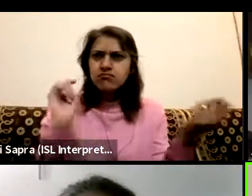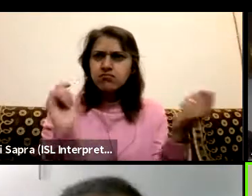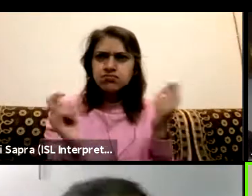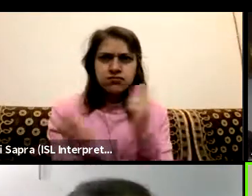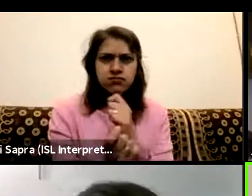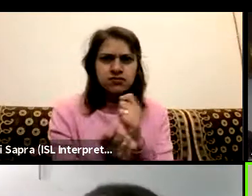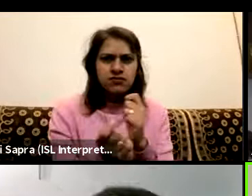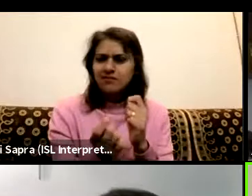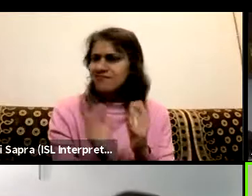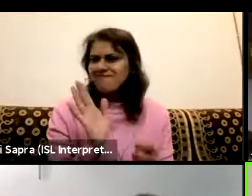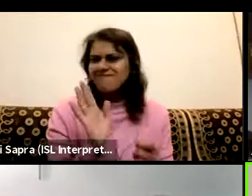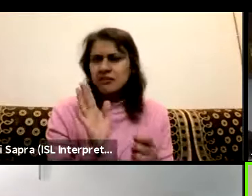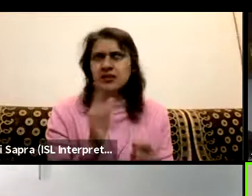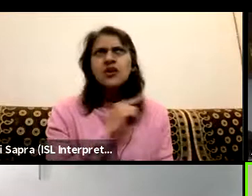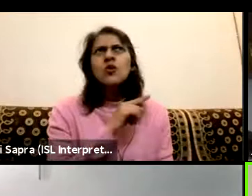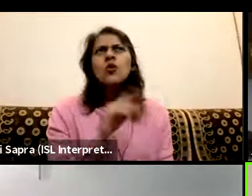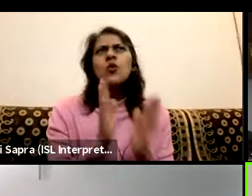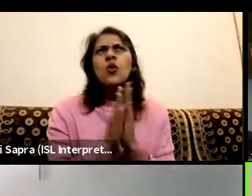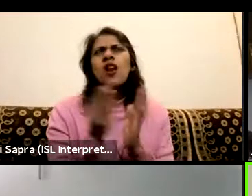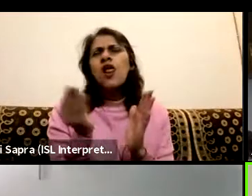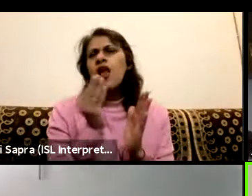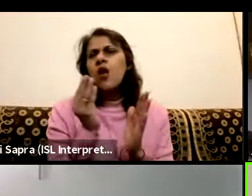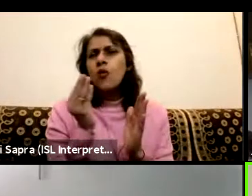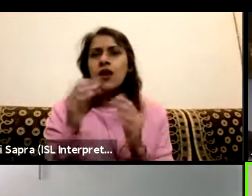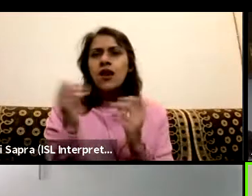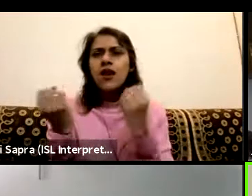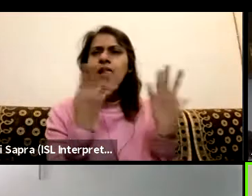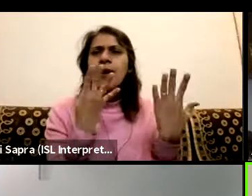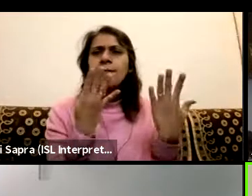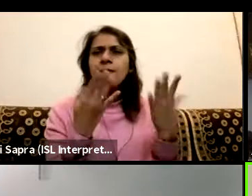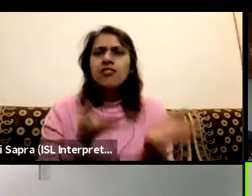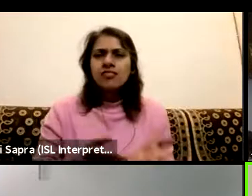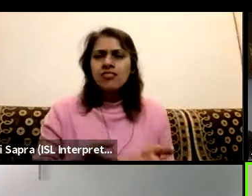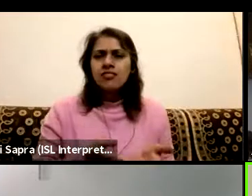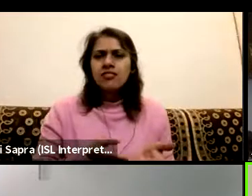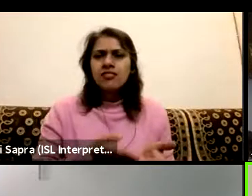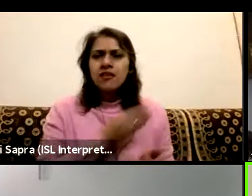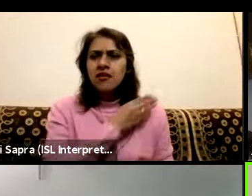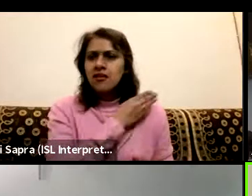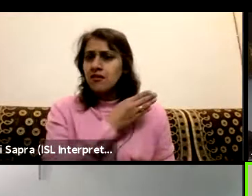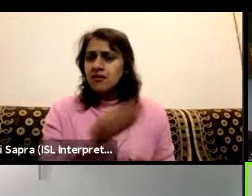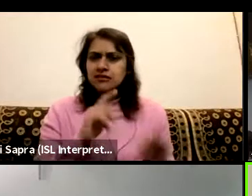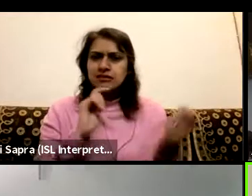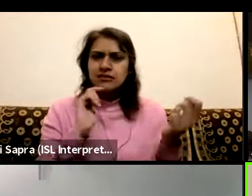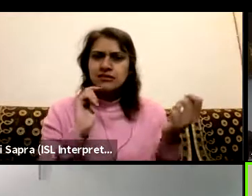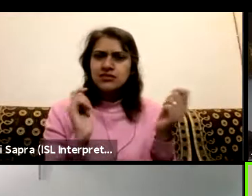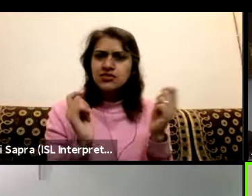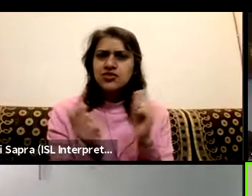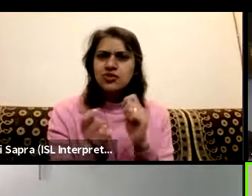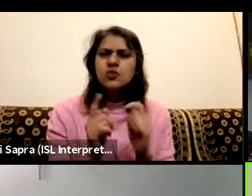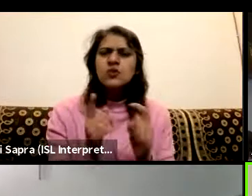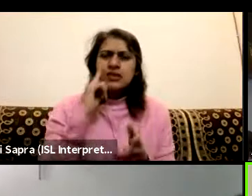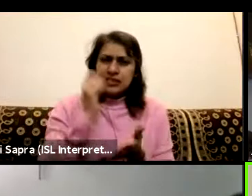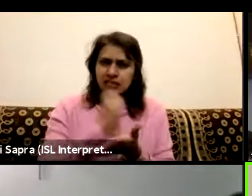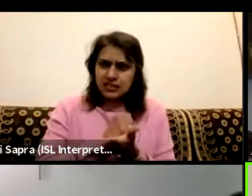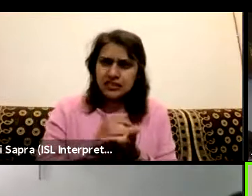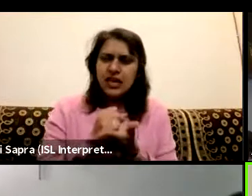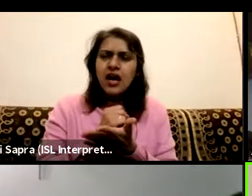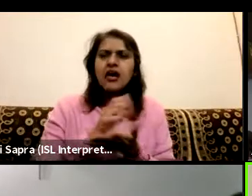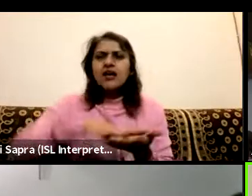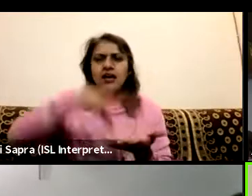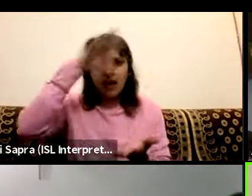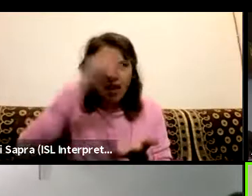9 months, we have a completely different world out here. And we are trying to cope. We are